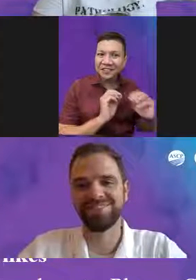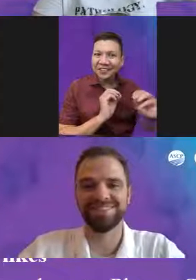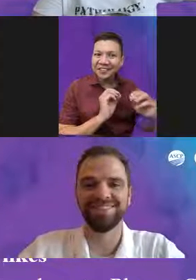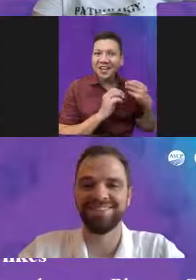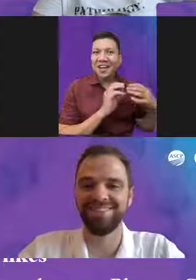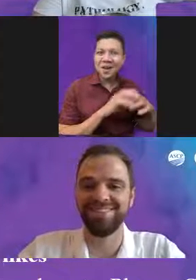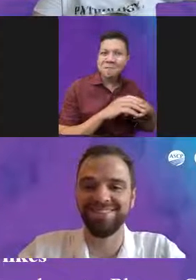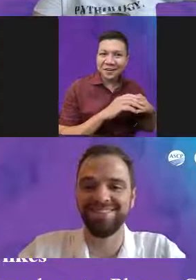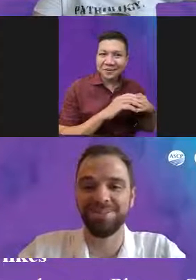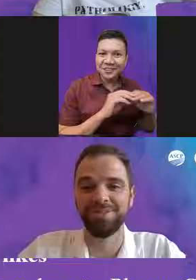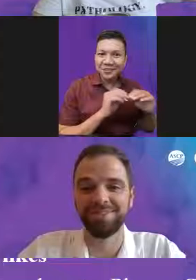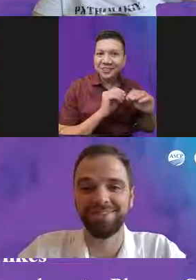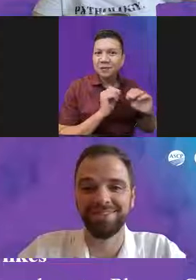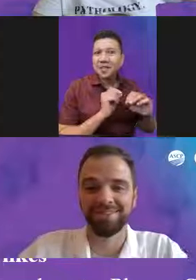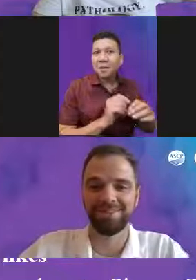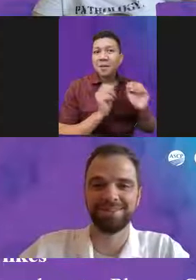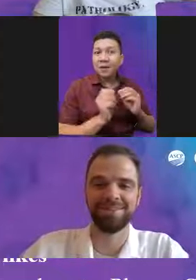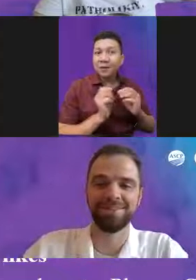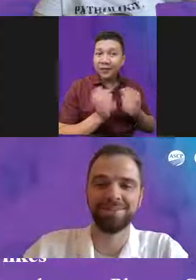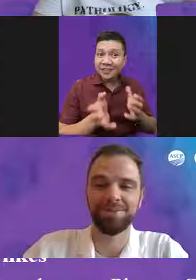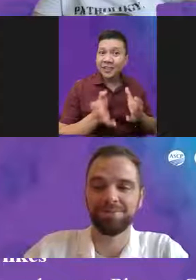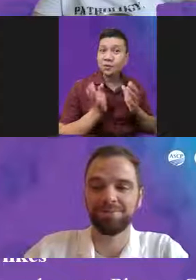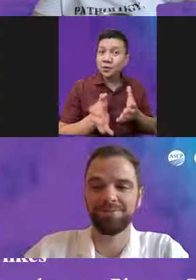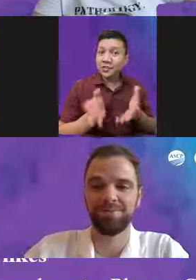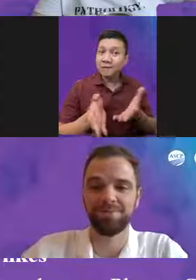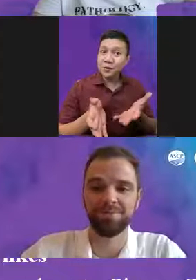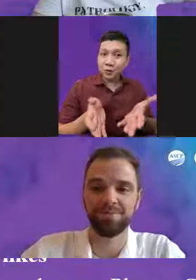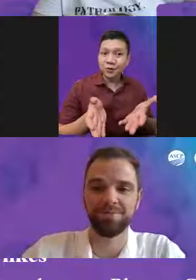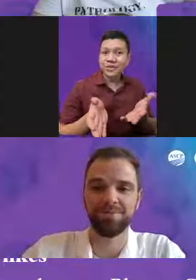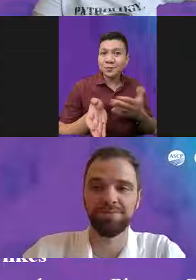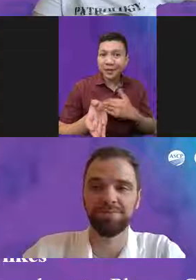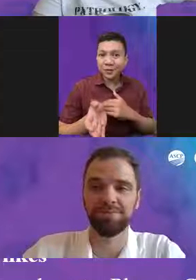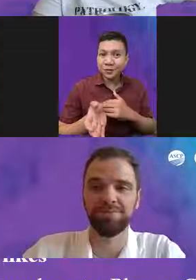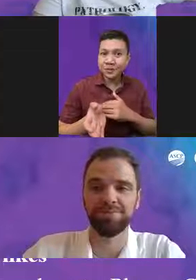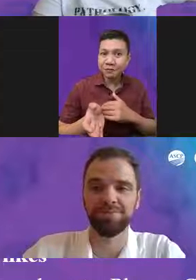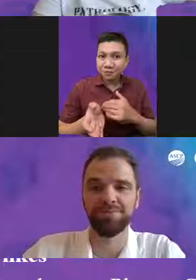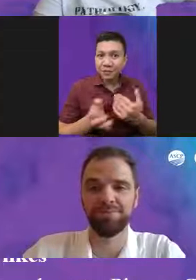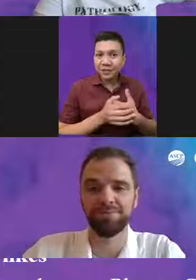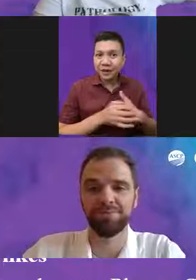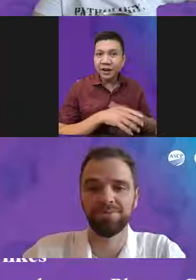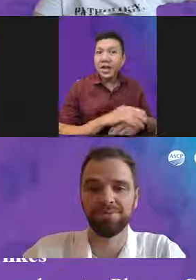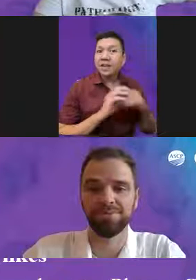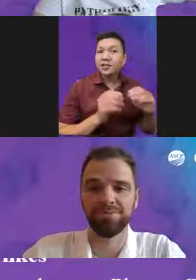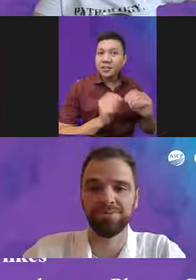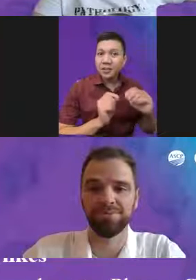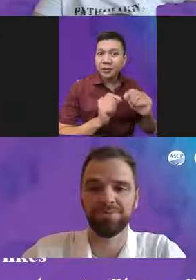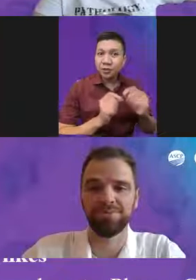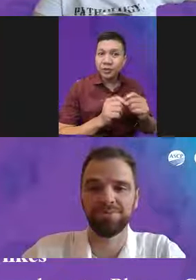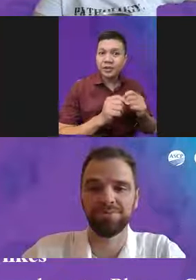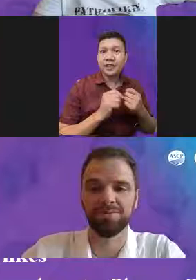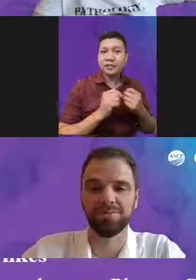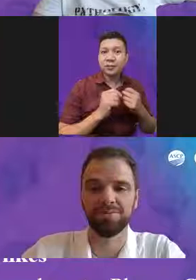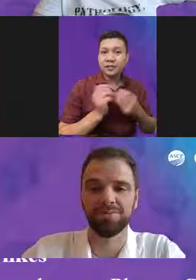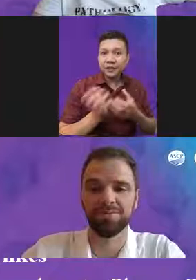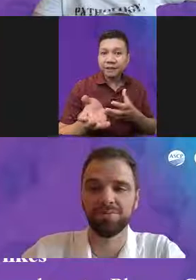have this certain characteristics with them. But red cells would give you clues. As we get to the reviews later, it could tell you